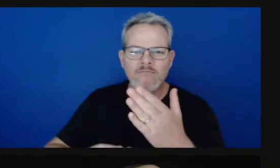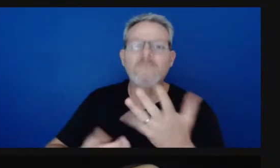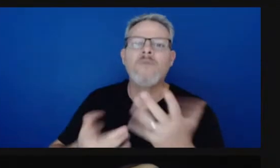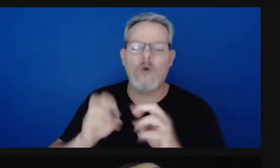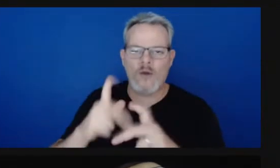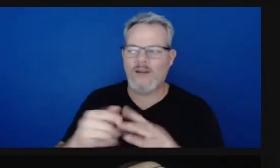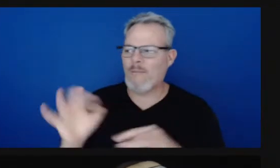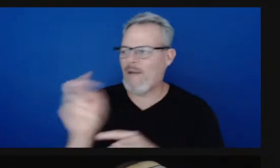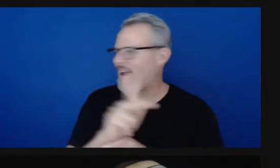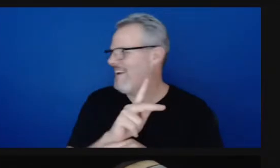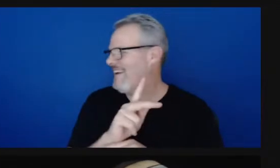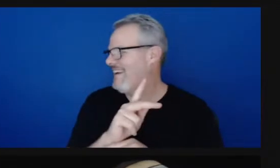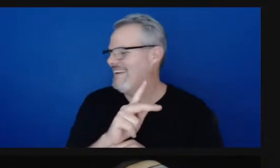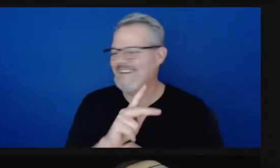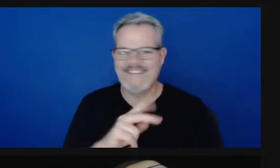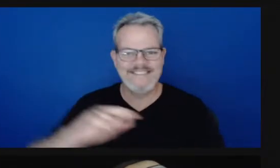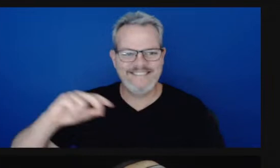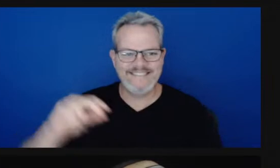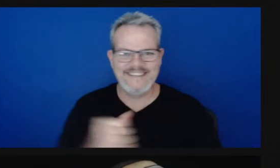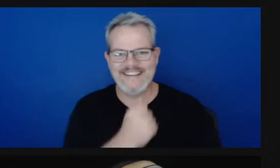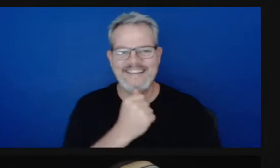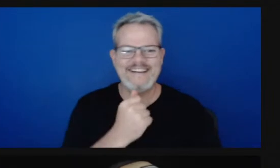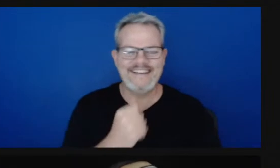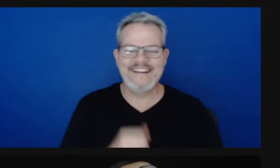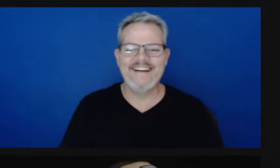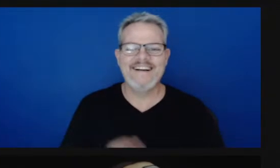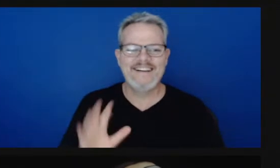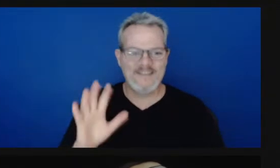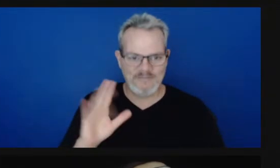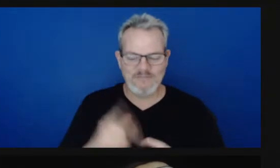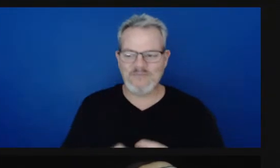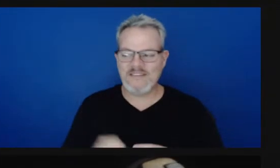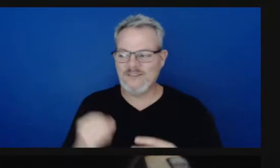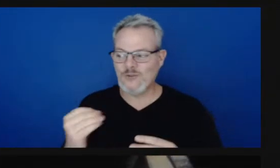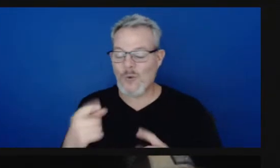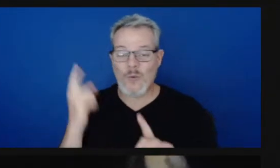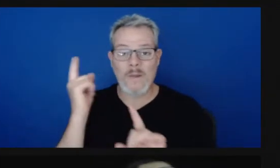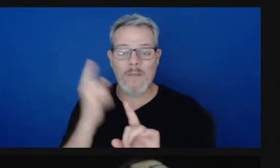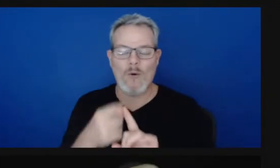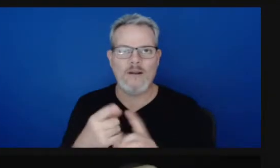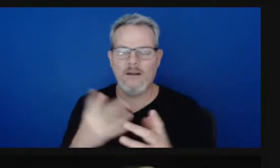go. Yeah. So the point being, okay, so I'm not sure exactly where that was,